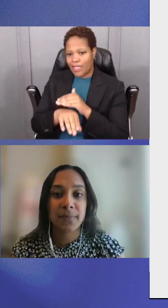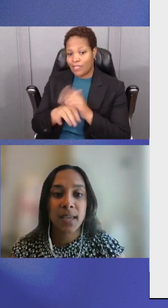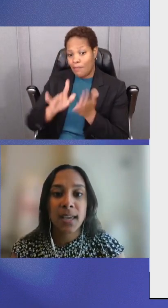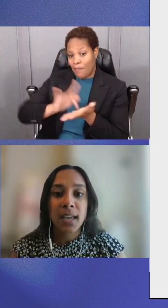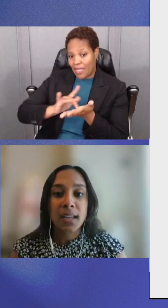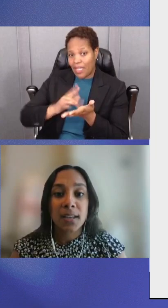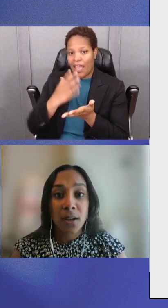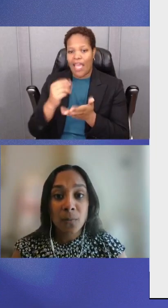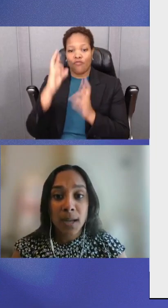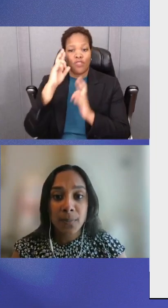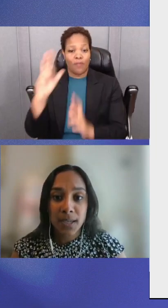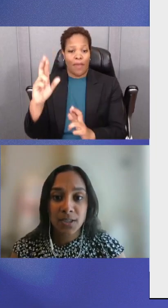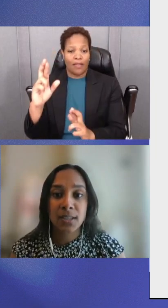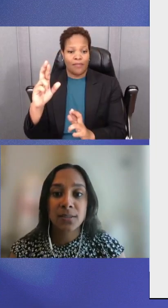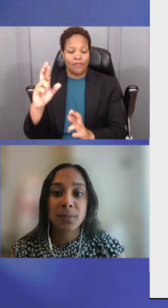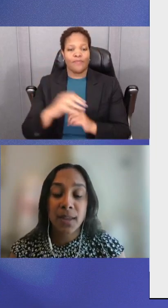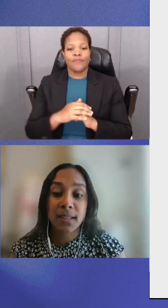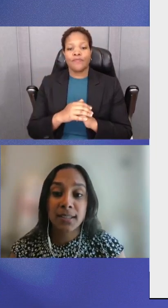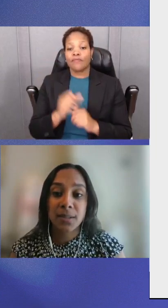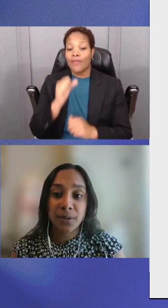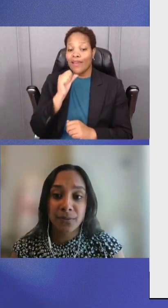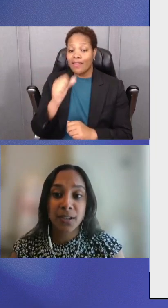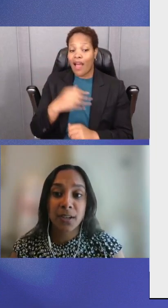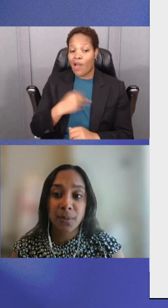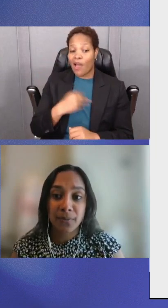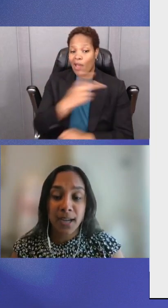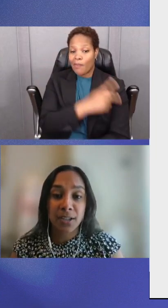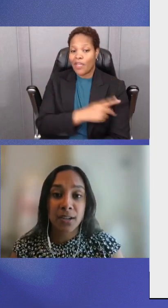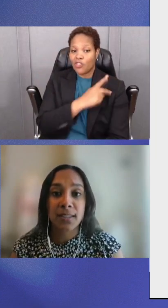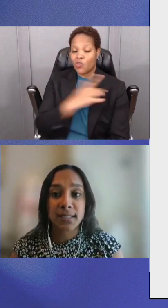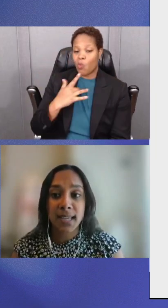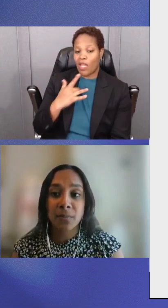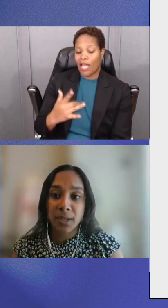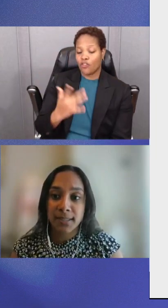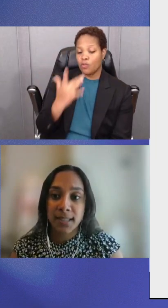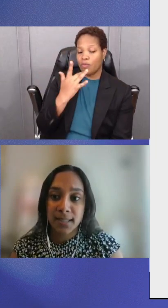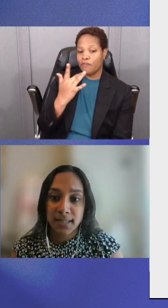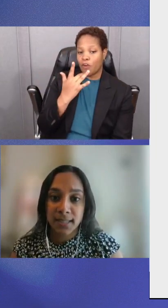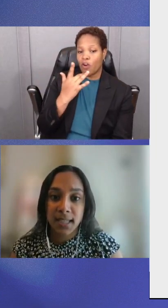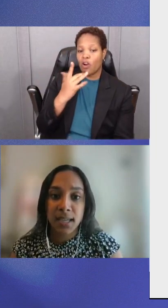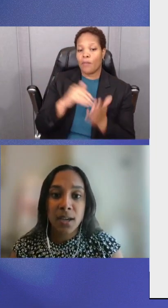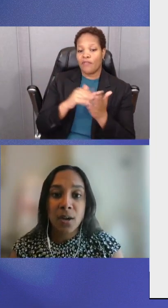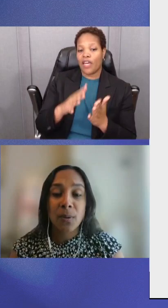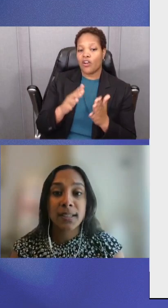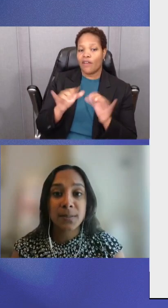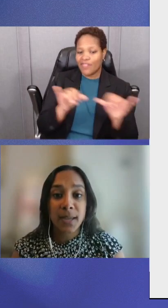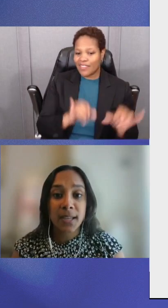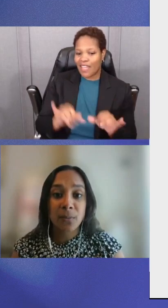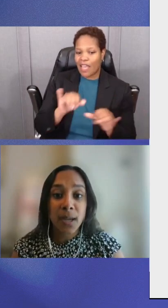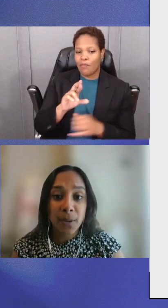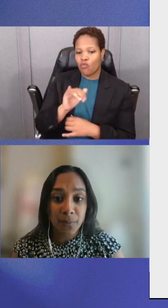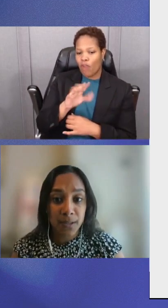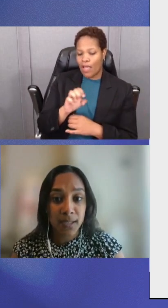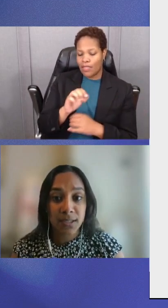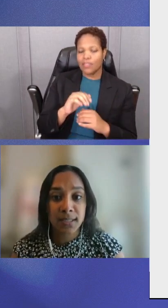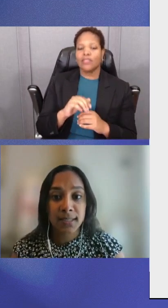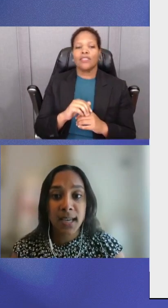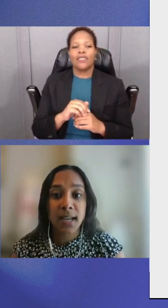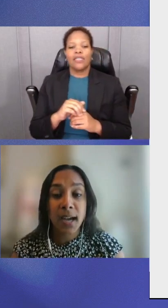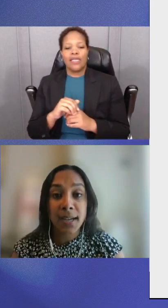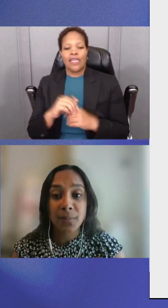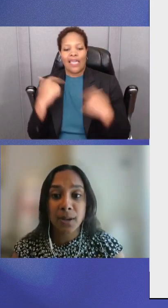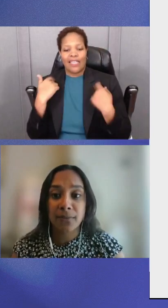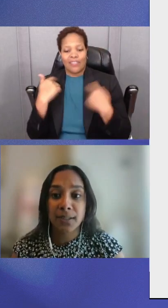respect. Non-white patients were likely to prefer a provider of the same race and ethnicity, while Hispanic white populations